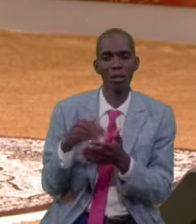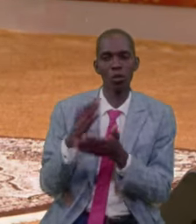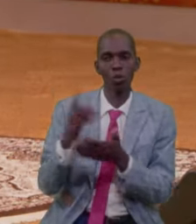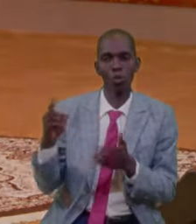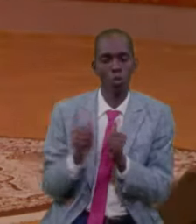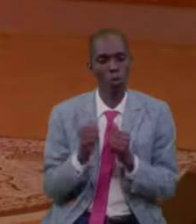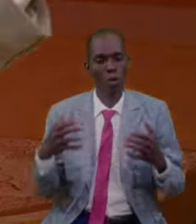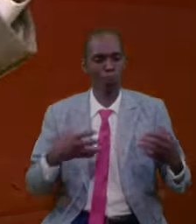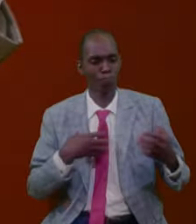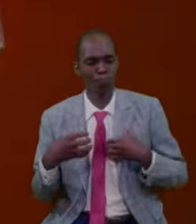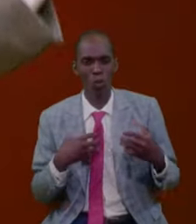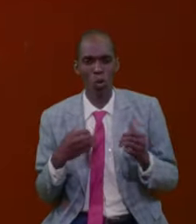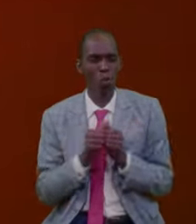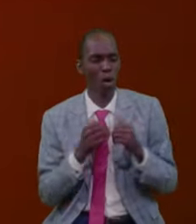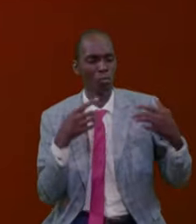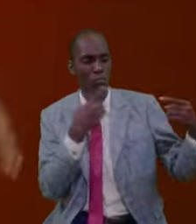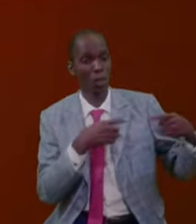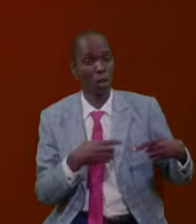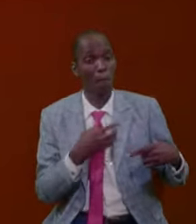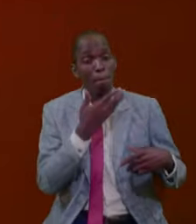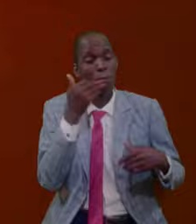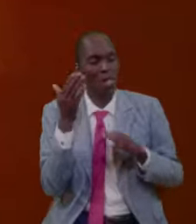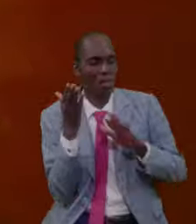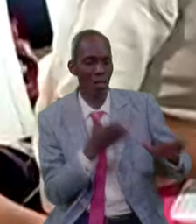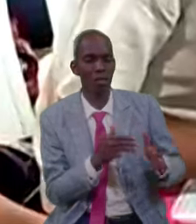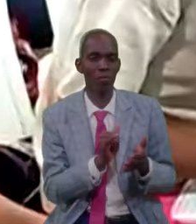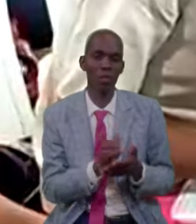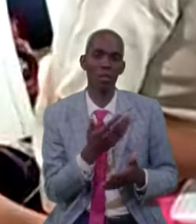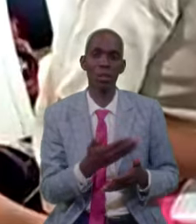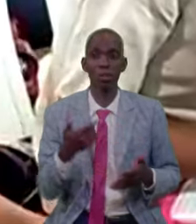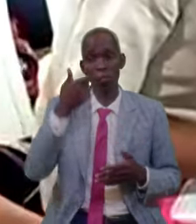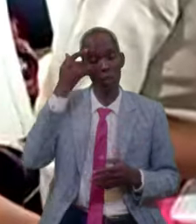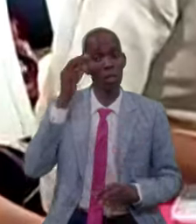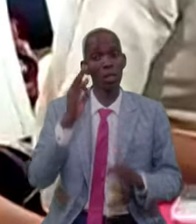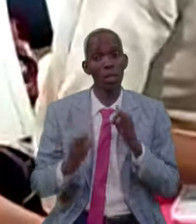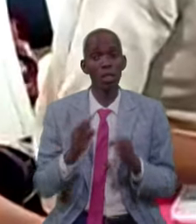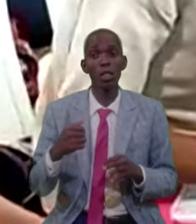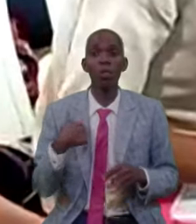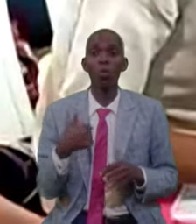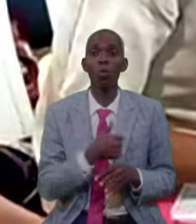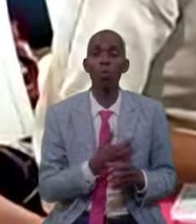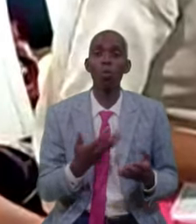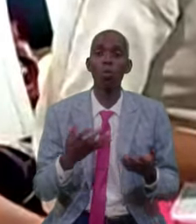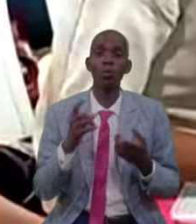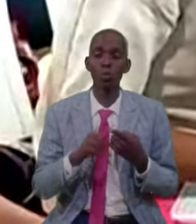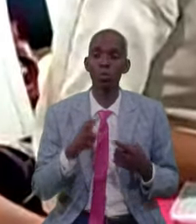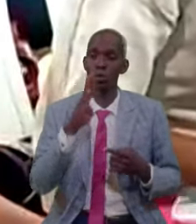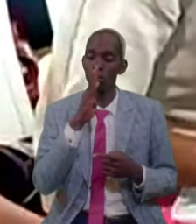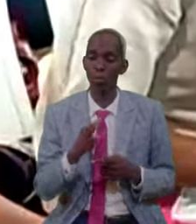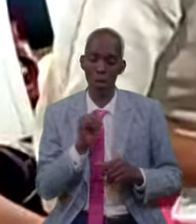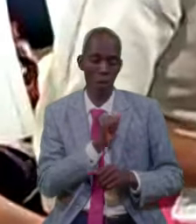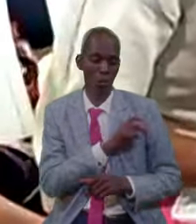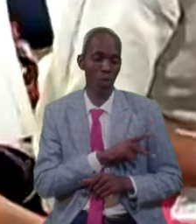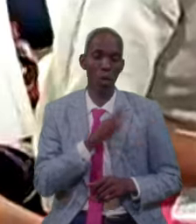murmuring, disputing, just give it up. Because if we're going to be appreciated by God, recognized